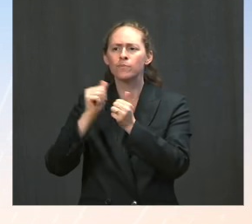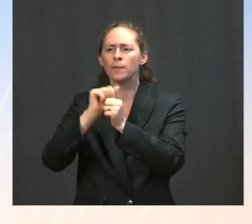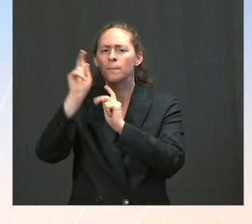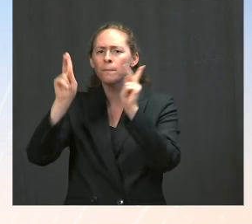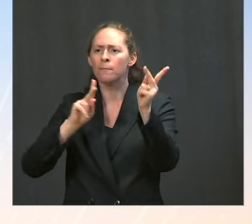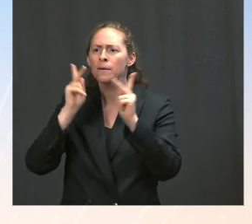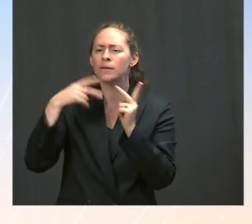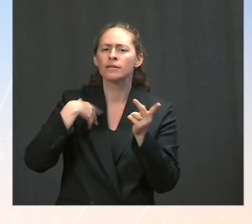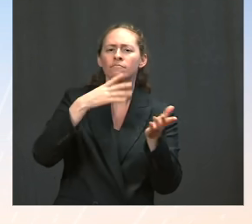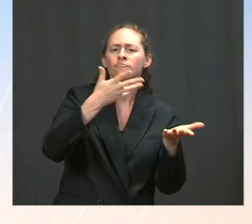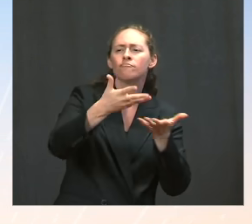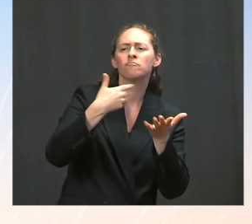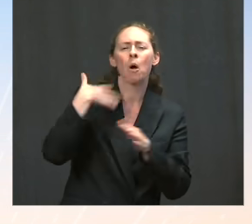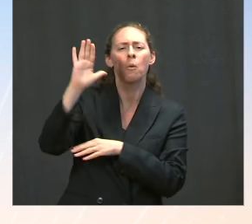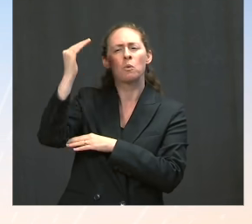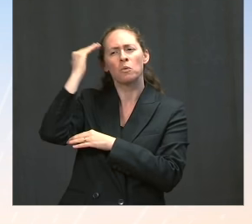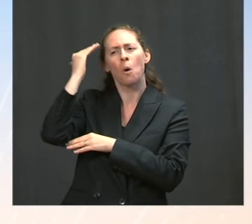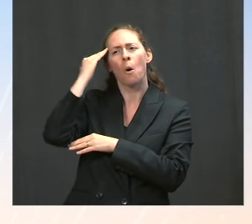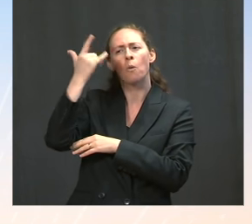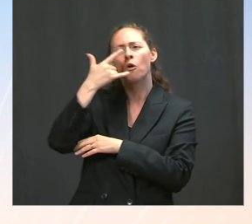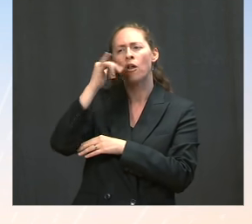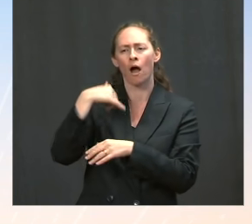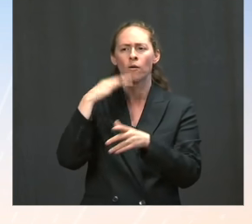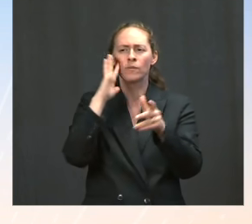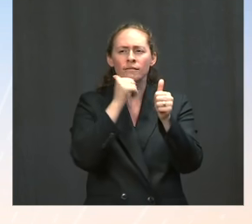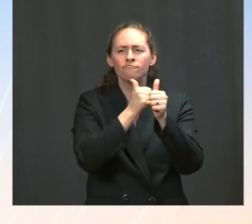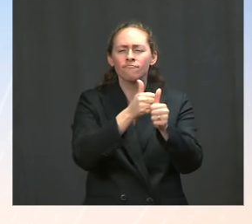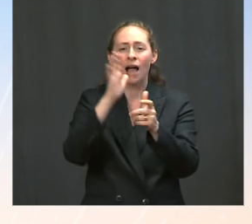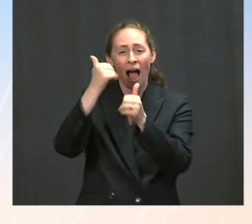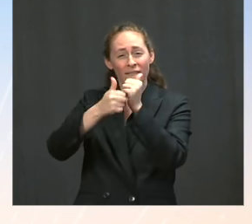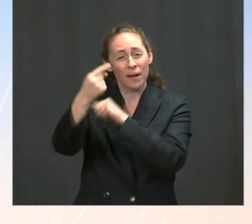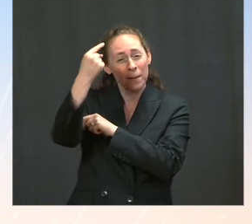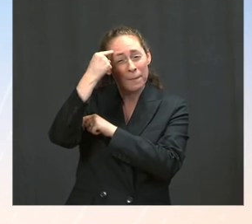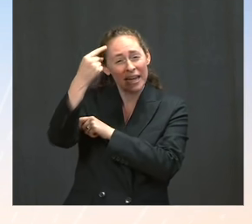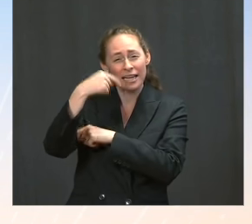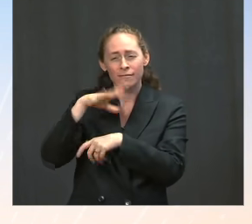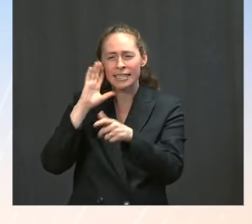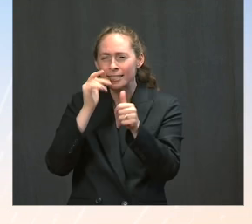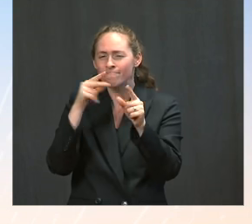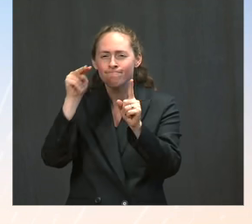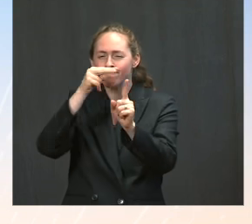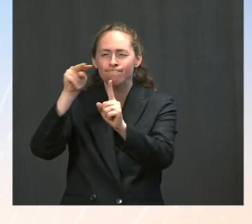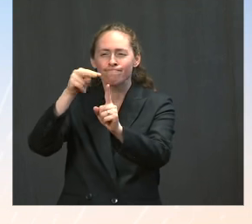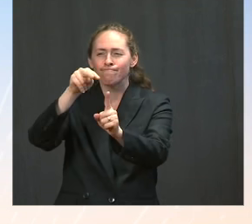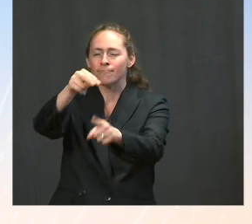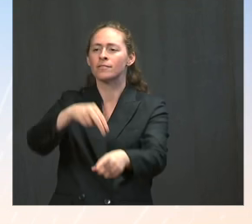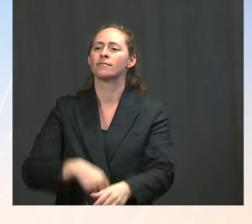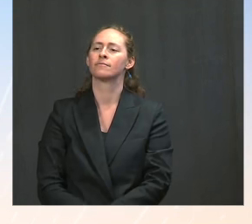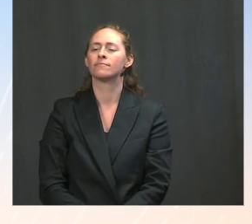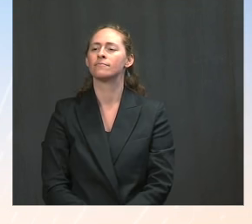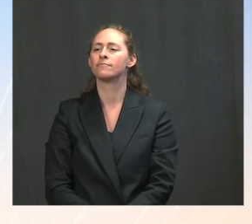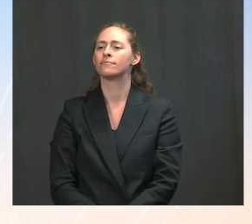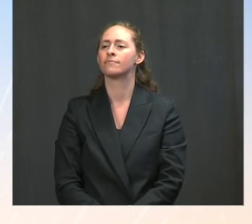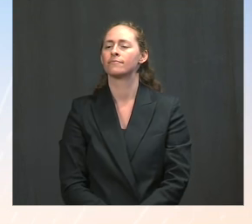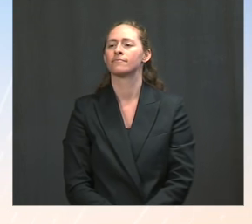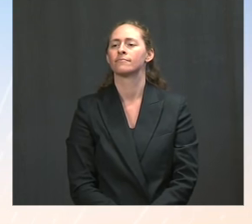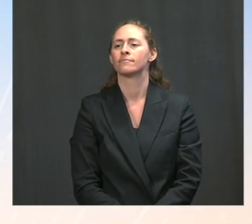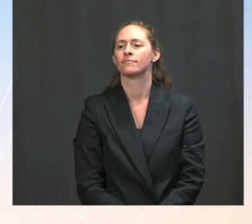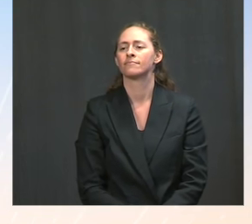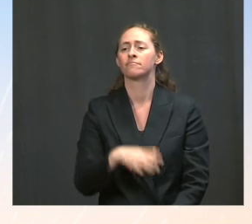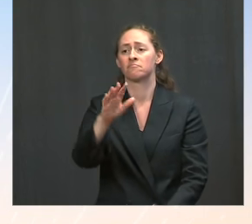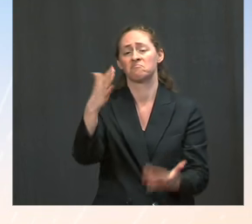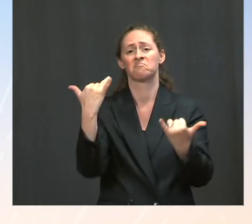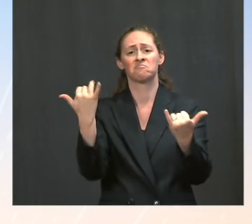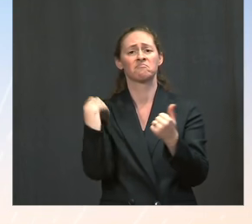supposed to do. And the ROI is jobs. We think we can create, in the short term, hundreds of thousands of